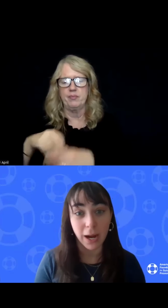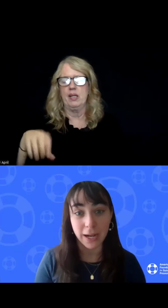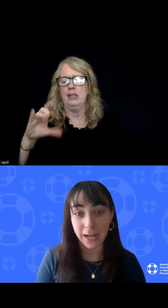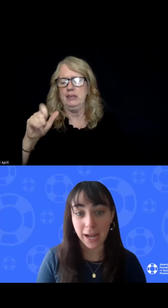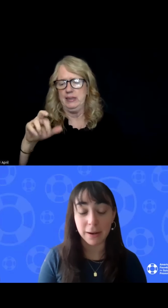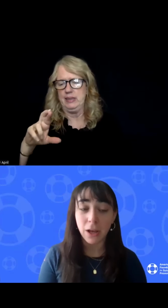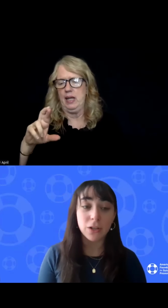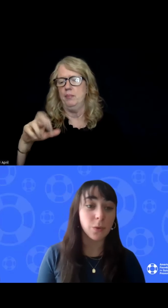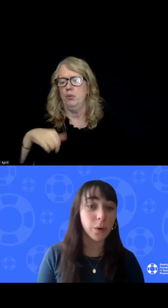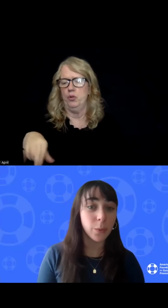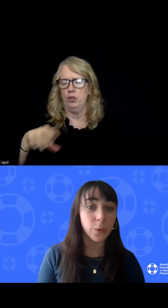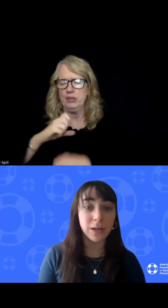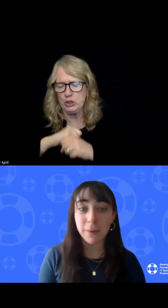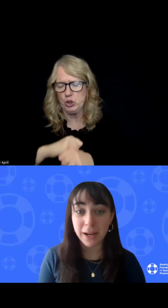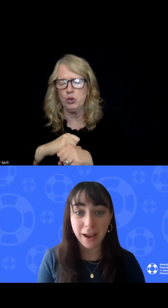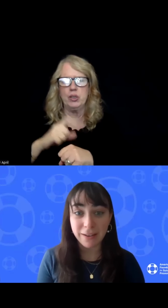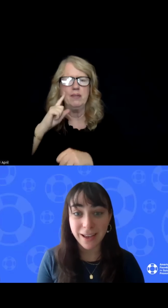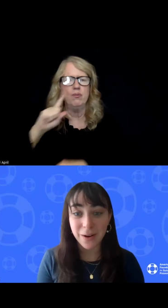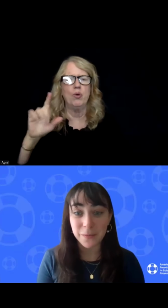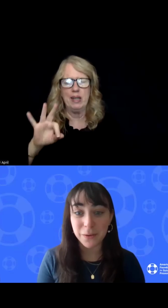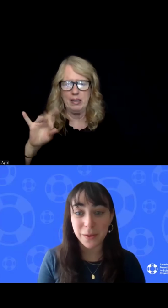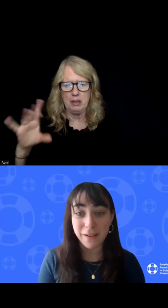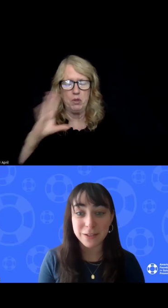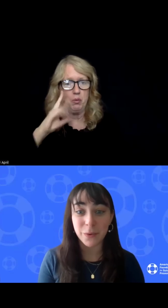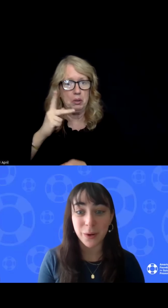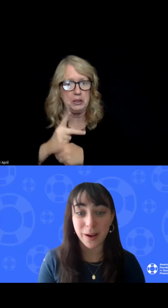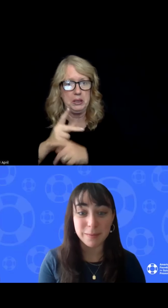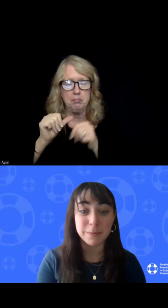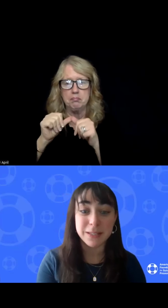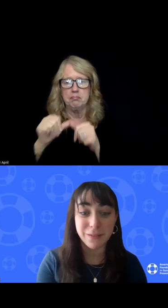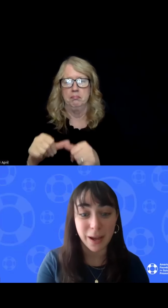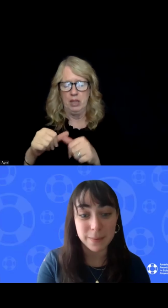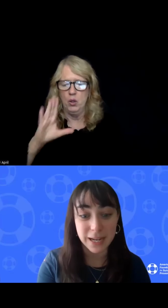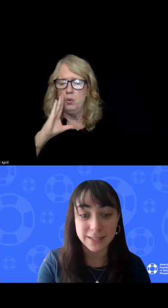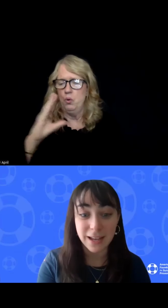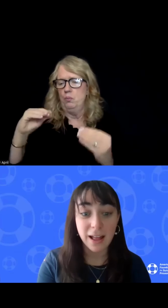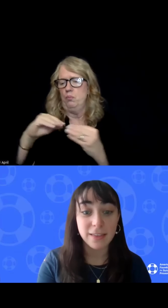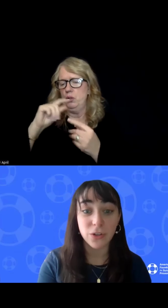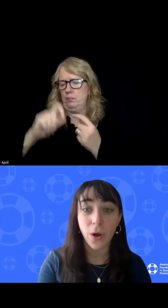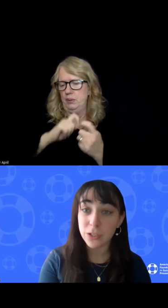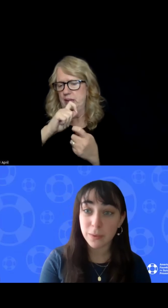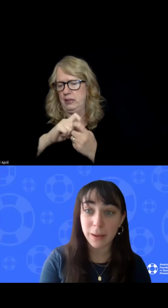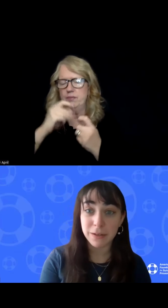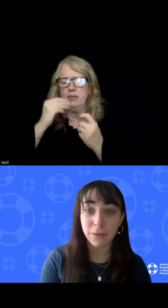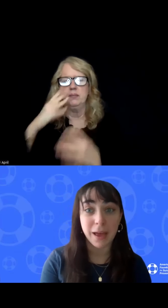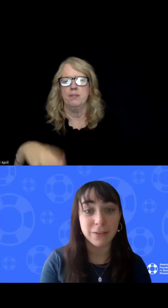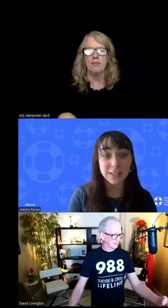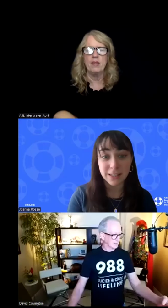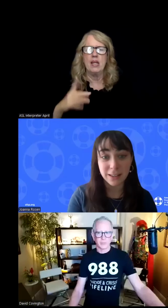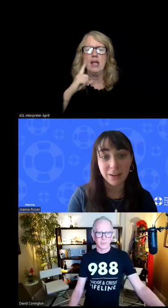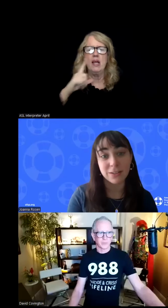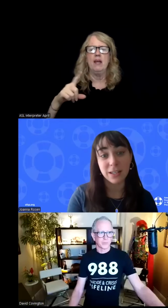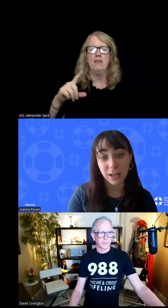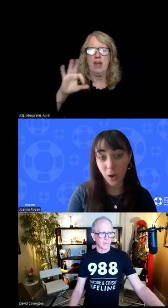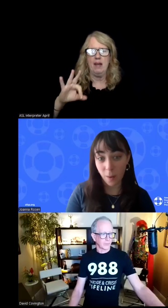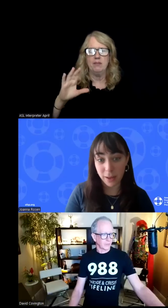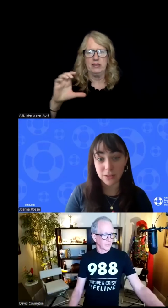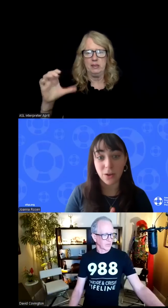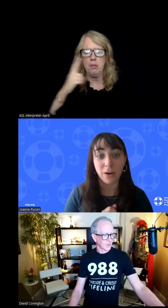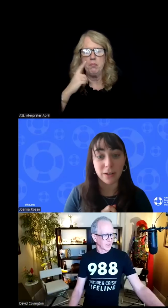for 988. So we're keeping an eye on that. Hopefully we'll have some more specific updates. There's also an update from the FCC. They are